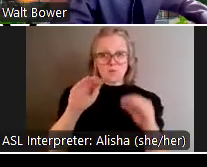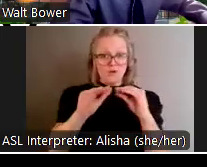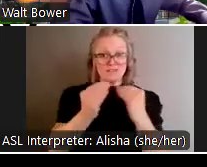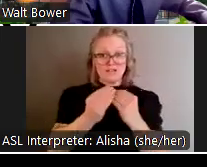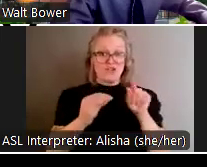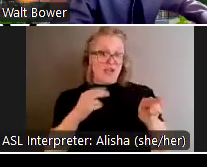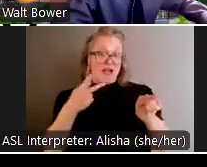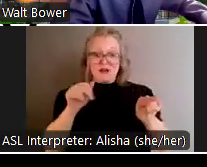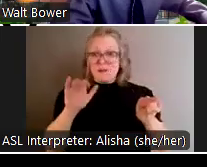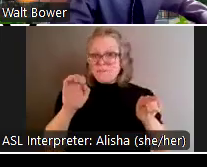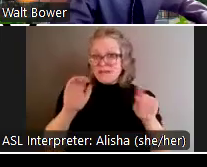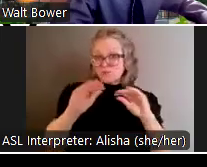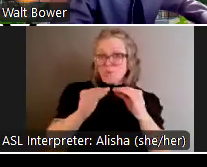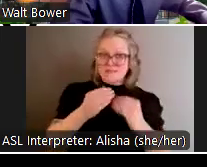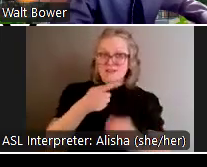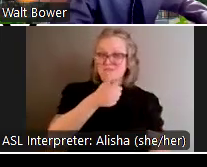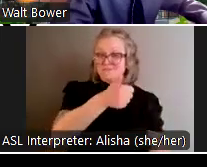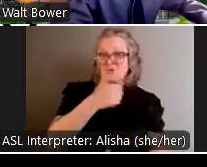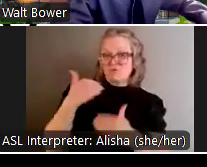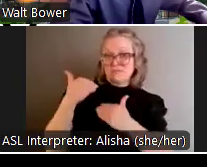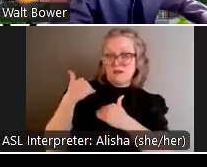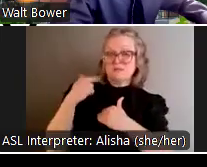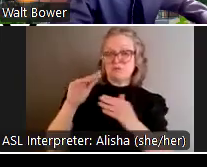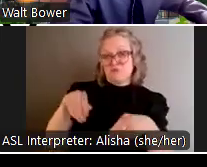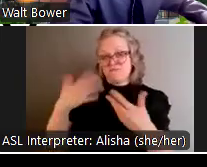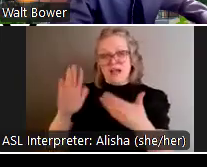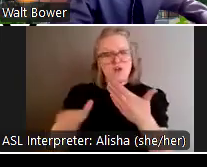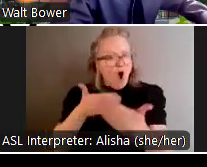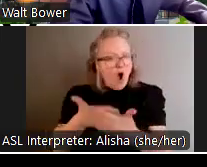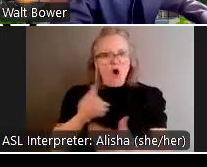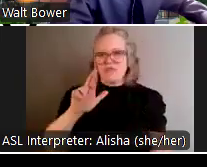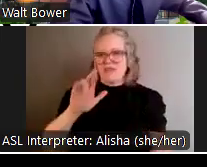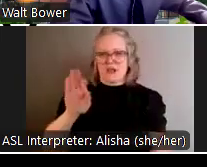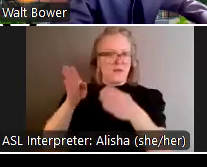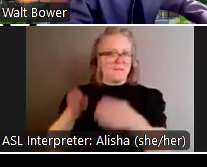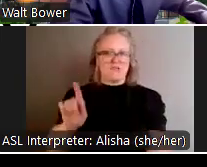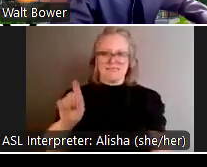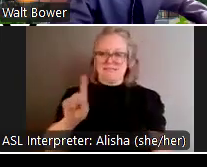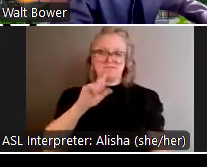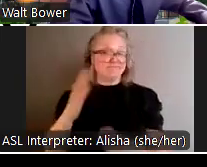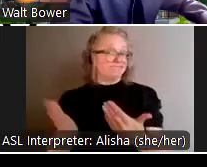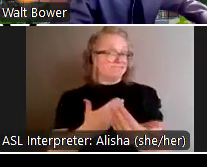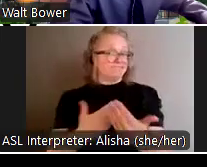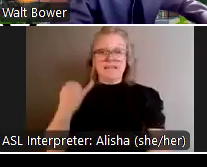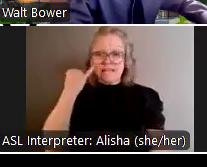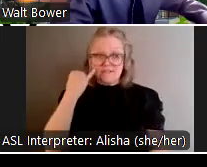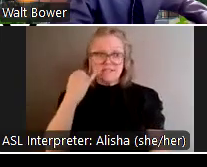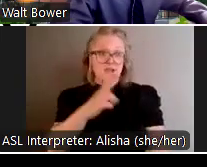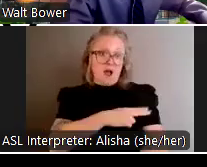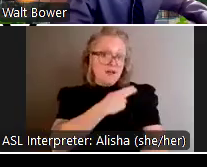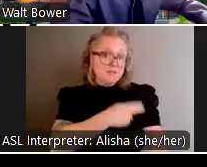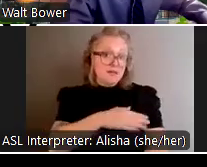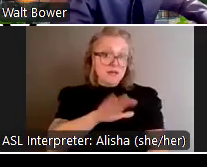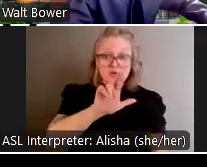organization is actually responsible to provide all the care the individual needs, no matter if it's hospital care, if it's